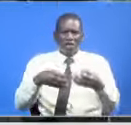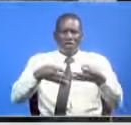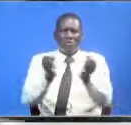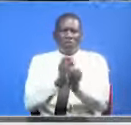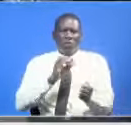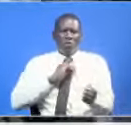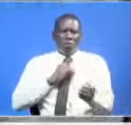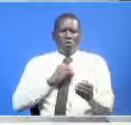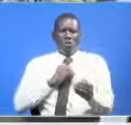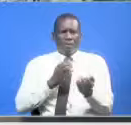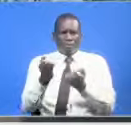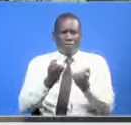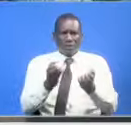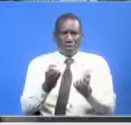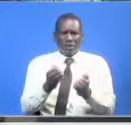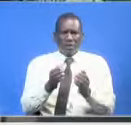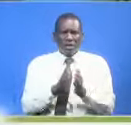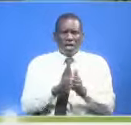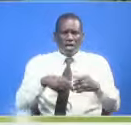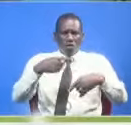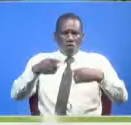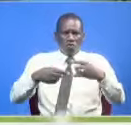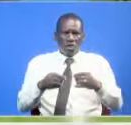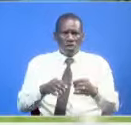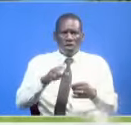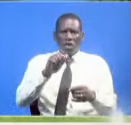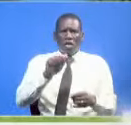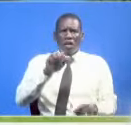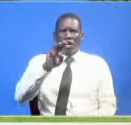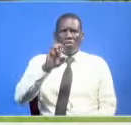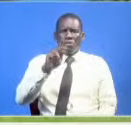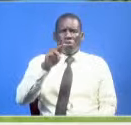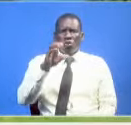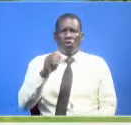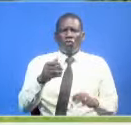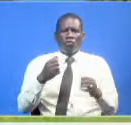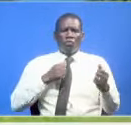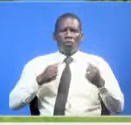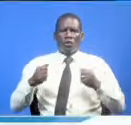businesses, succession, and continuity. Julian Samboko, Kigali, Rwanda.